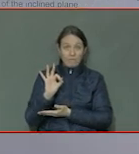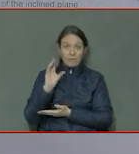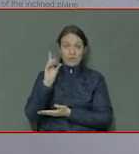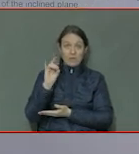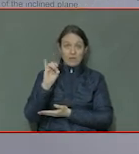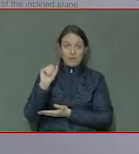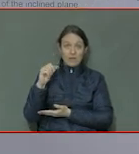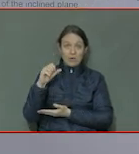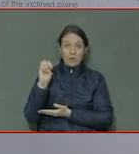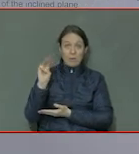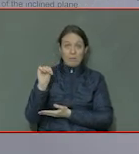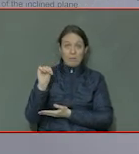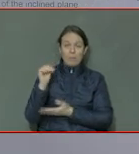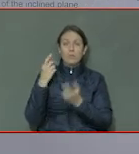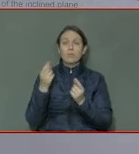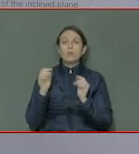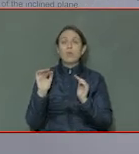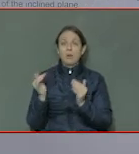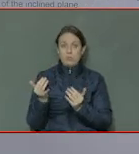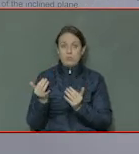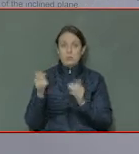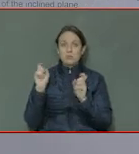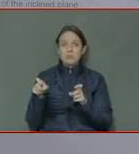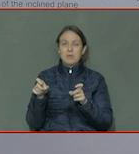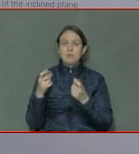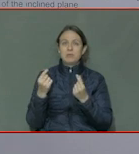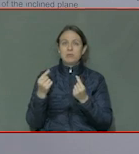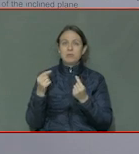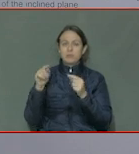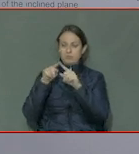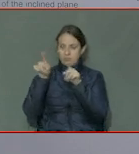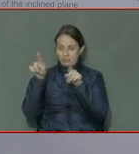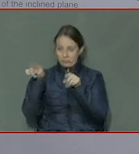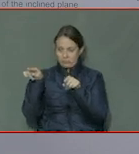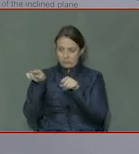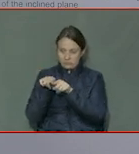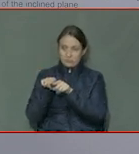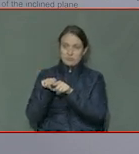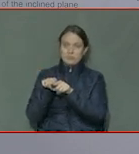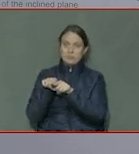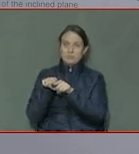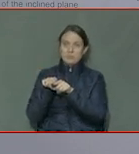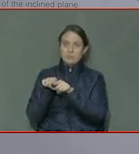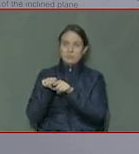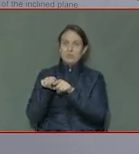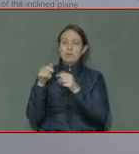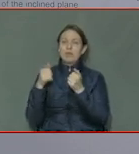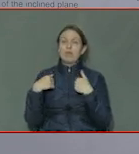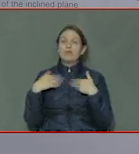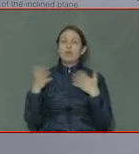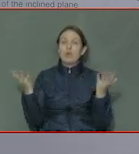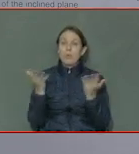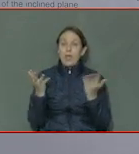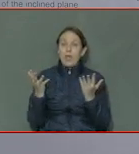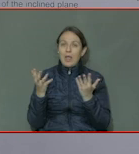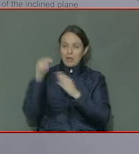so that means then you have to draw a block. But now the forces must start at the correct